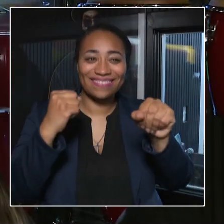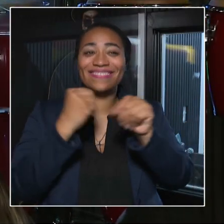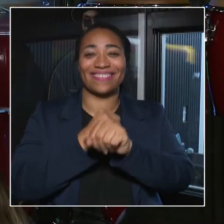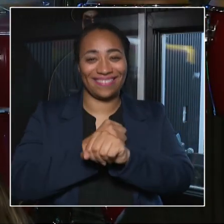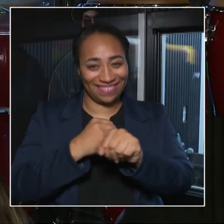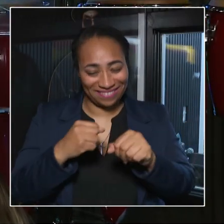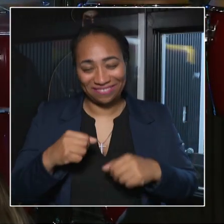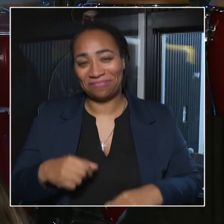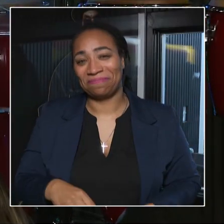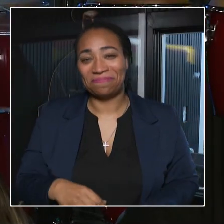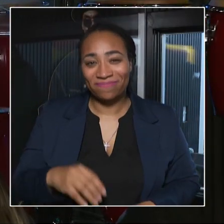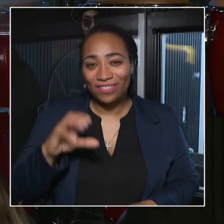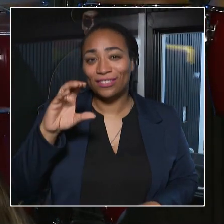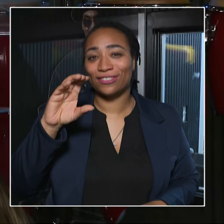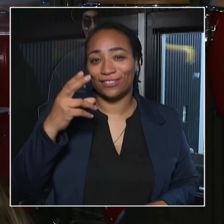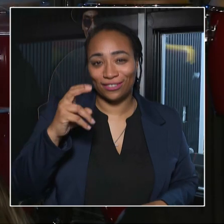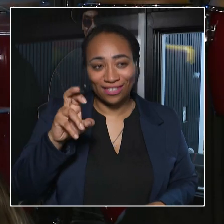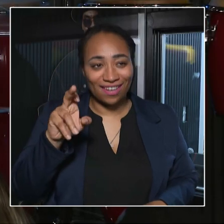movement with the